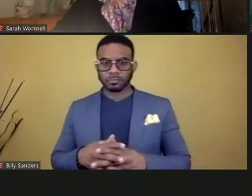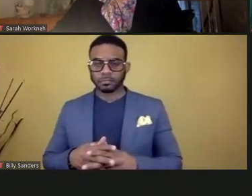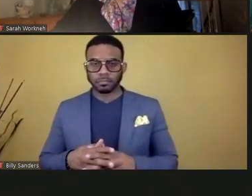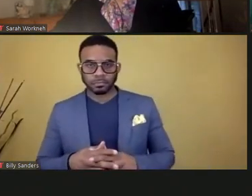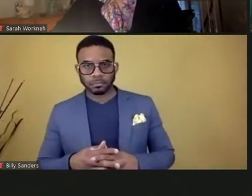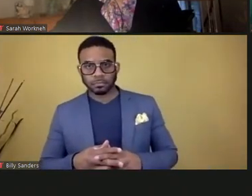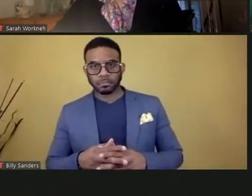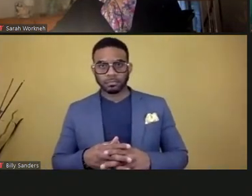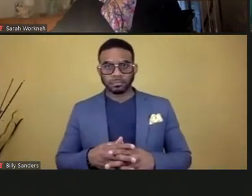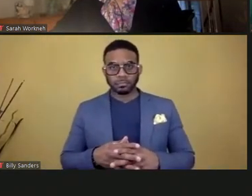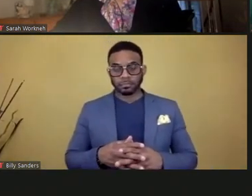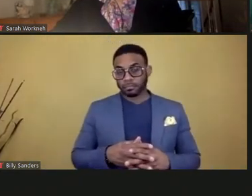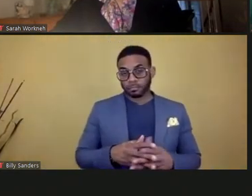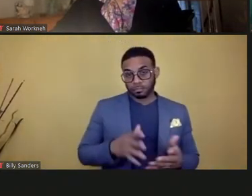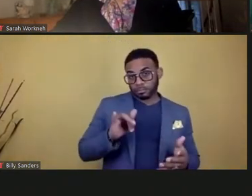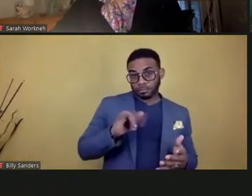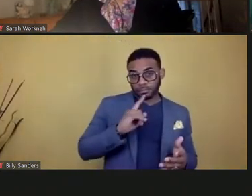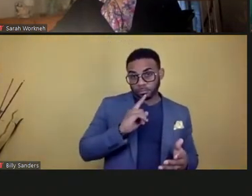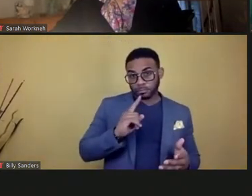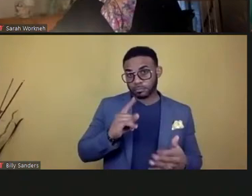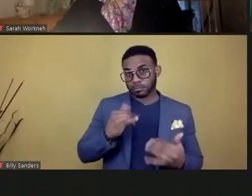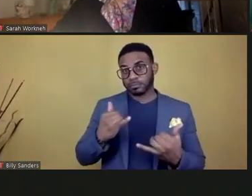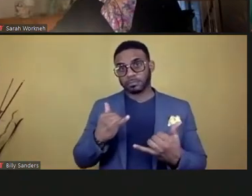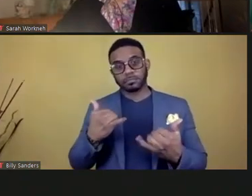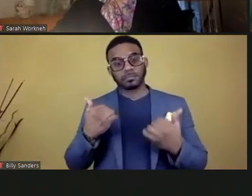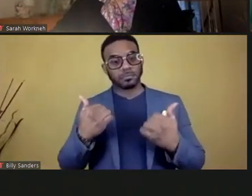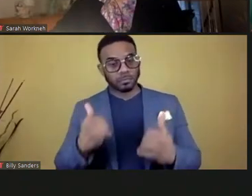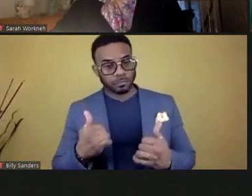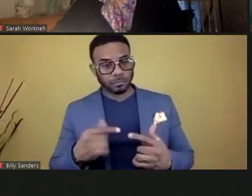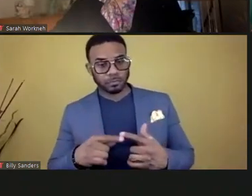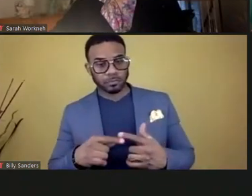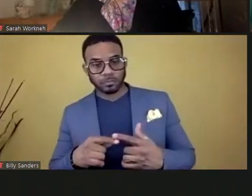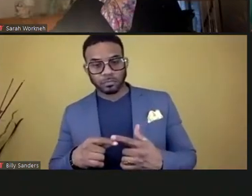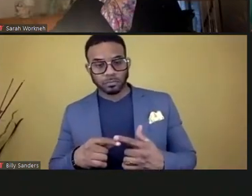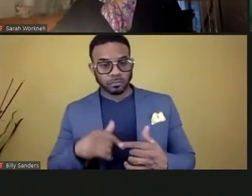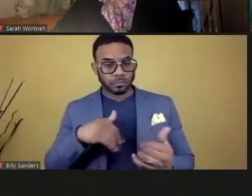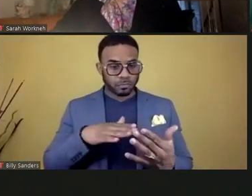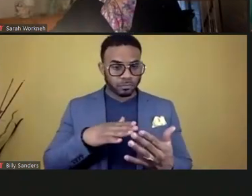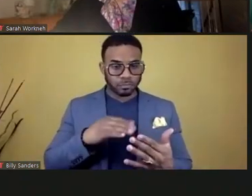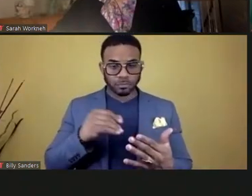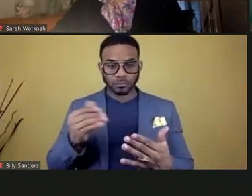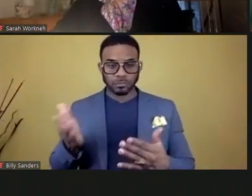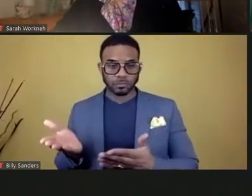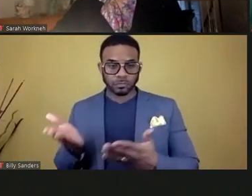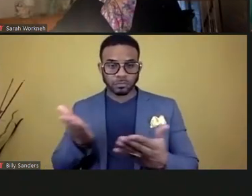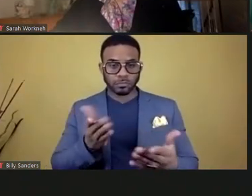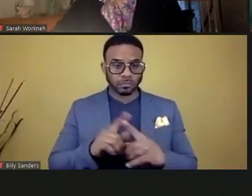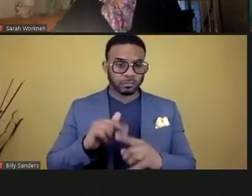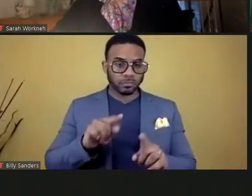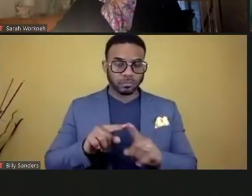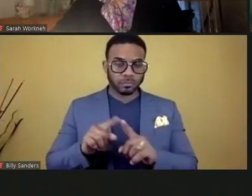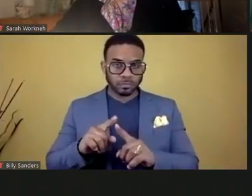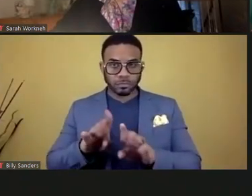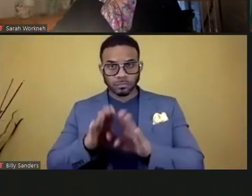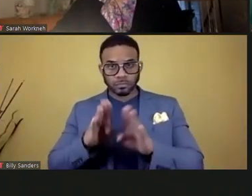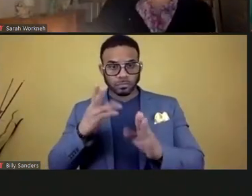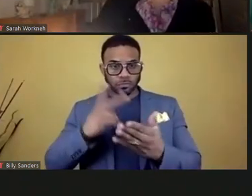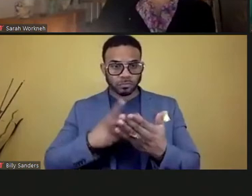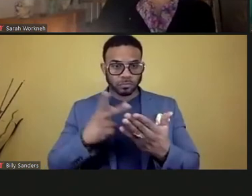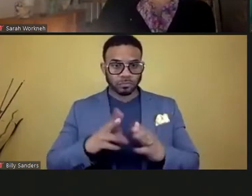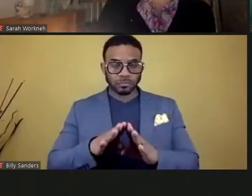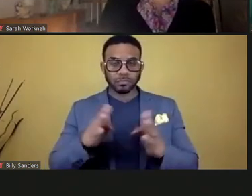narrative that we're constantly trying to address and bring forward as we also open the program